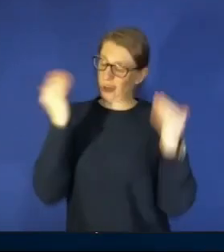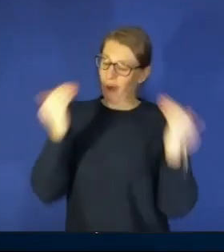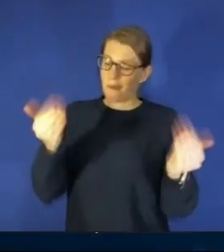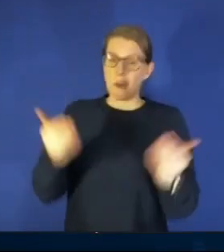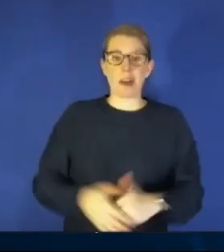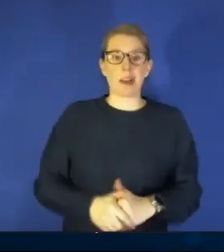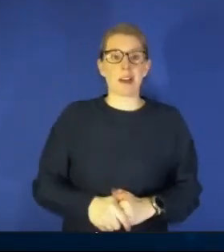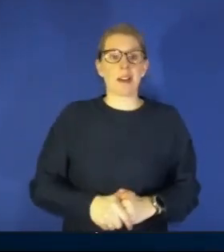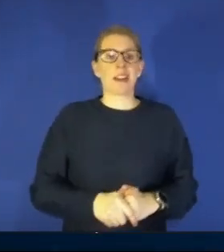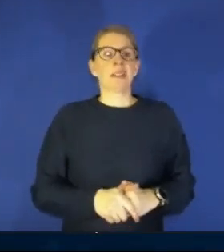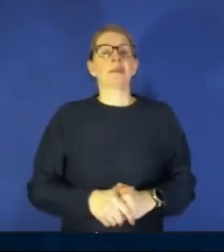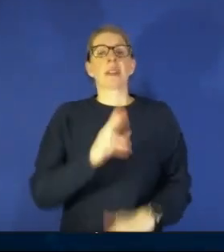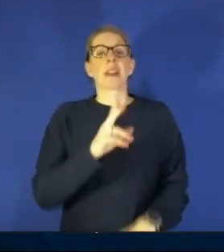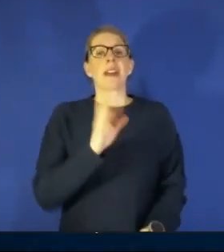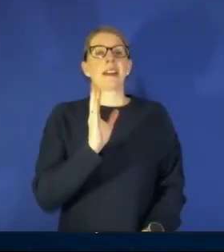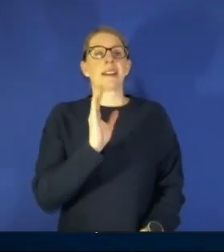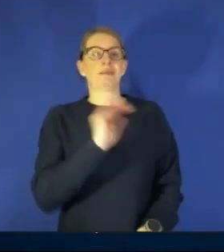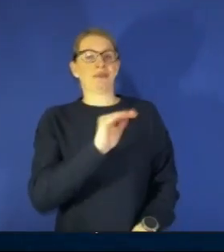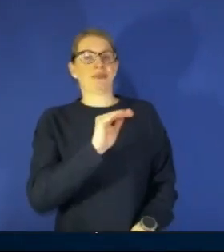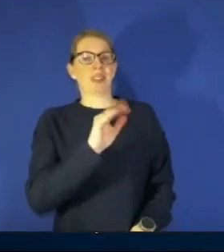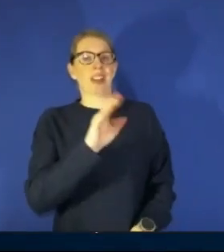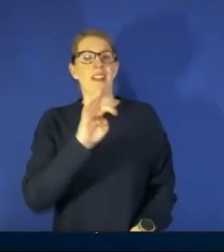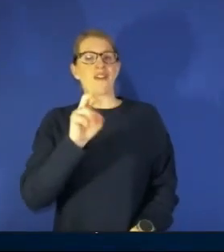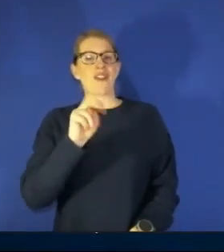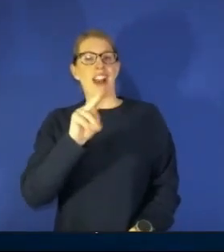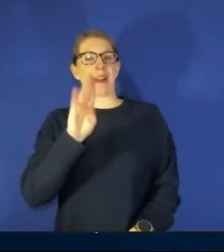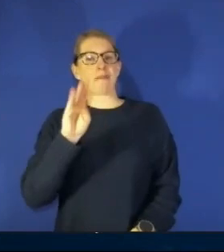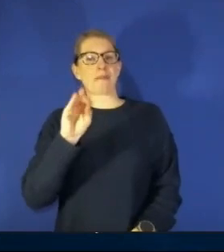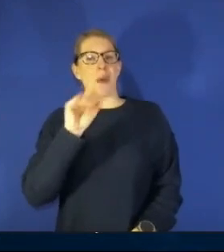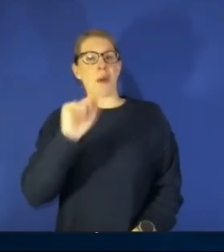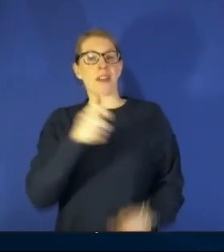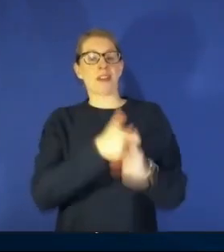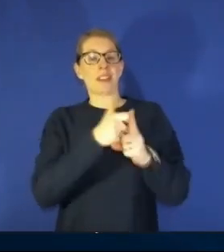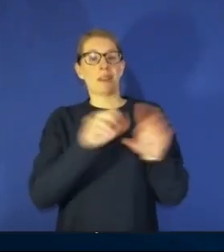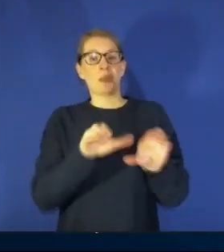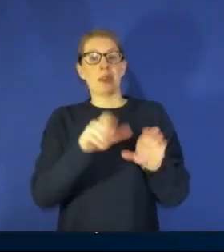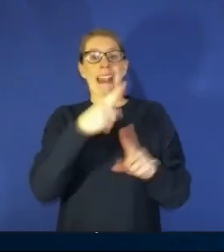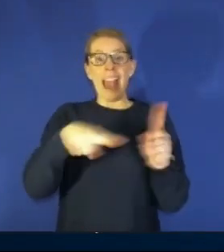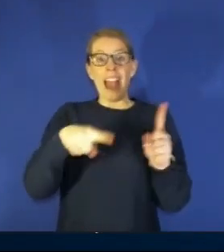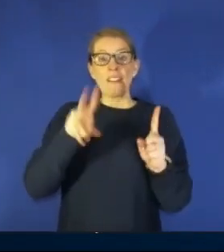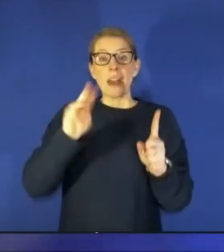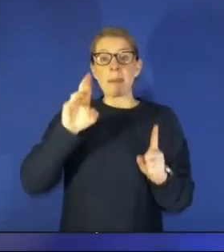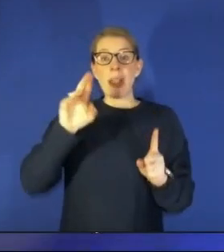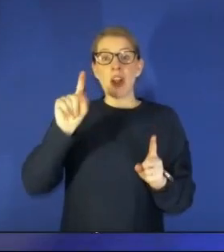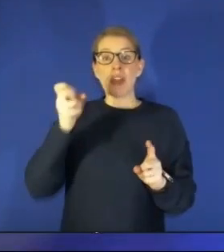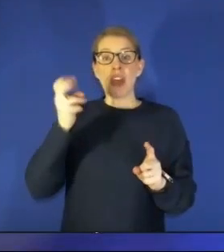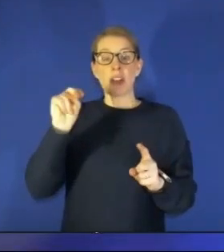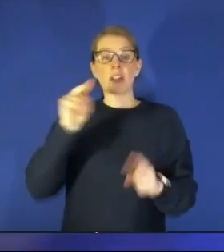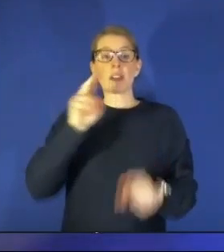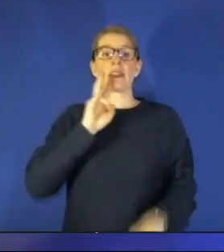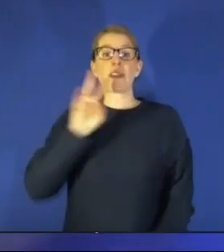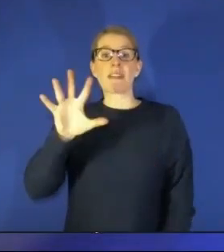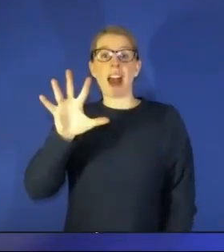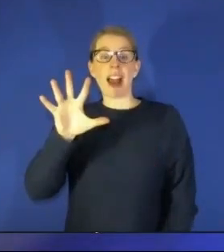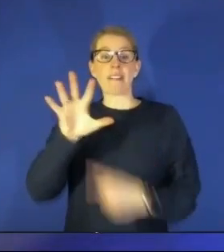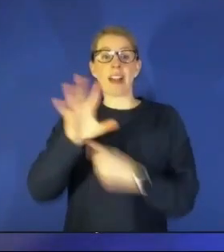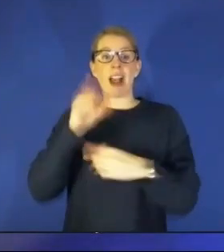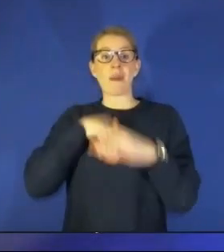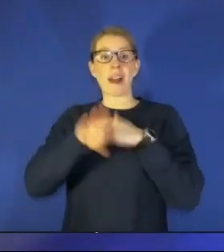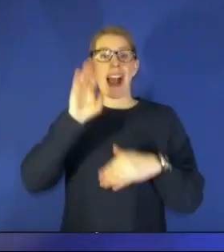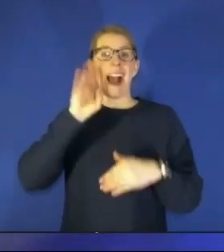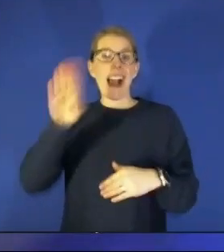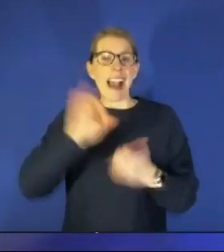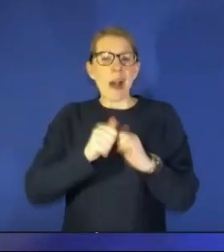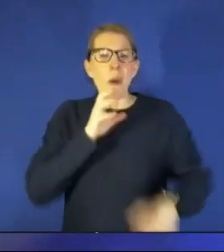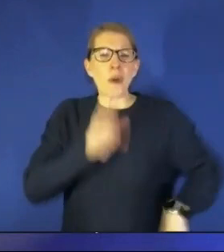bring you in because you've been doing all sorts of stuff, half marathons. You're 75 years old. I love it that I get to walk in and say, "How old are you?" Yeah, I don't